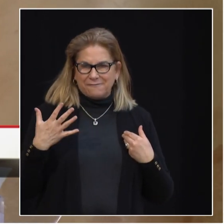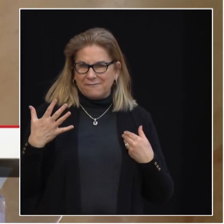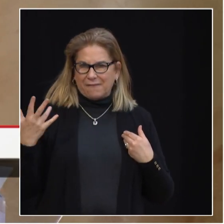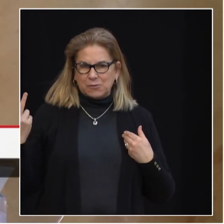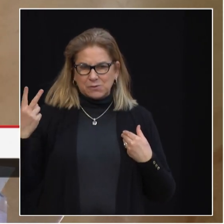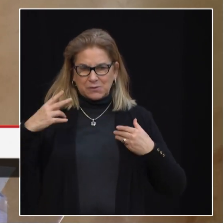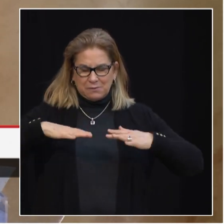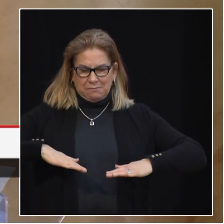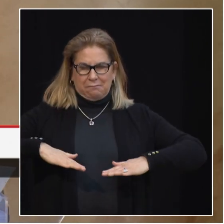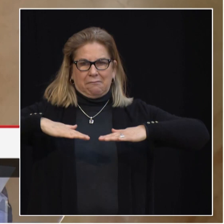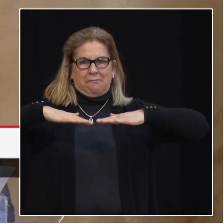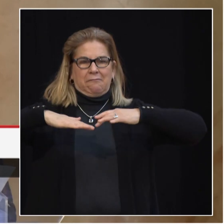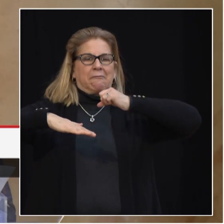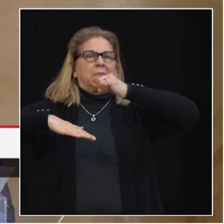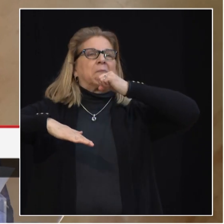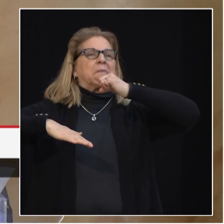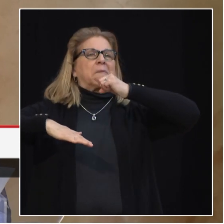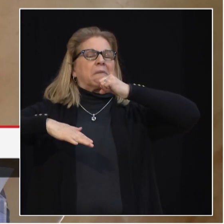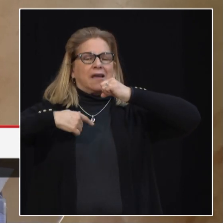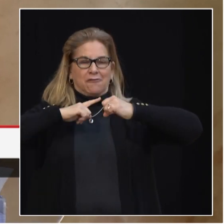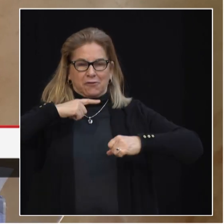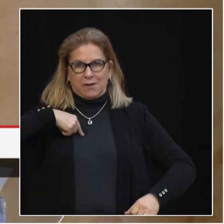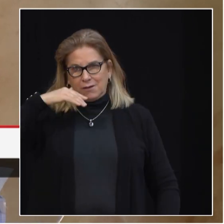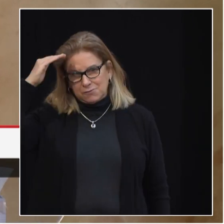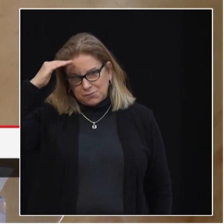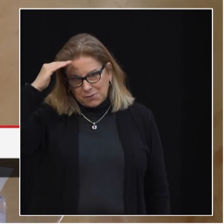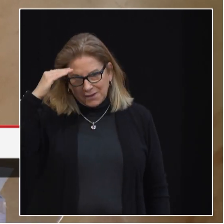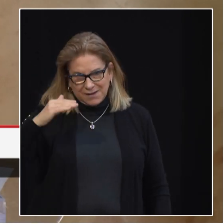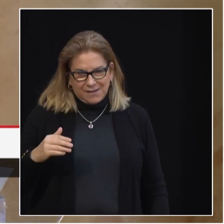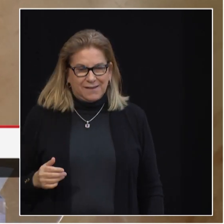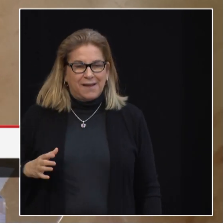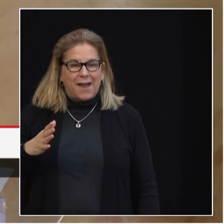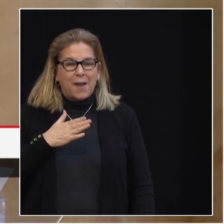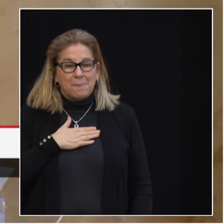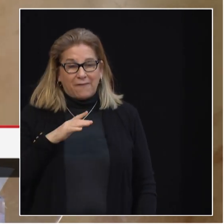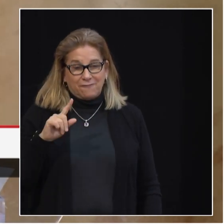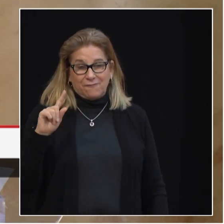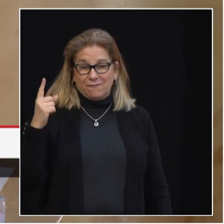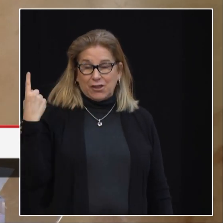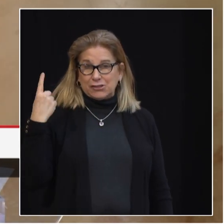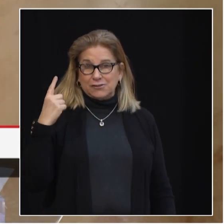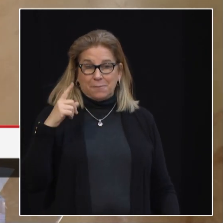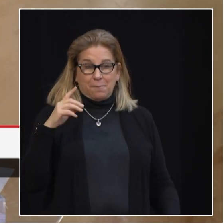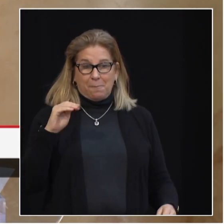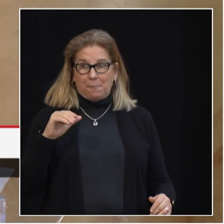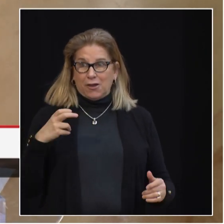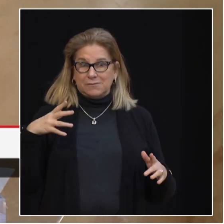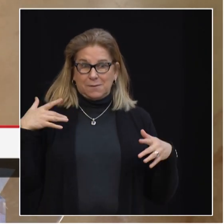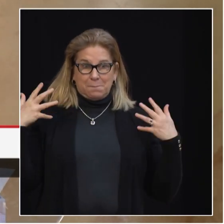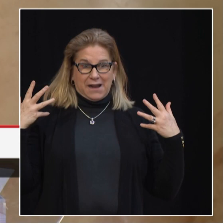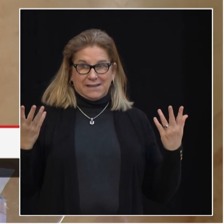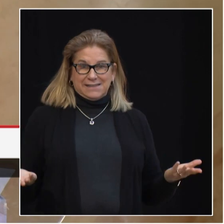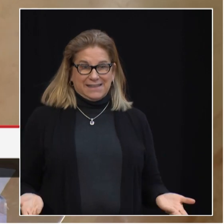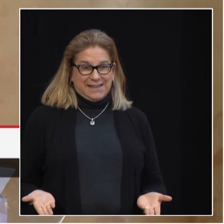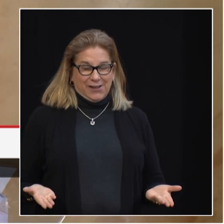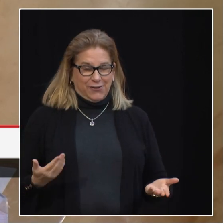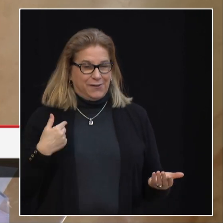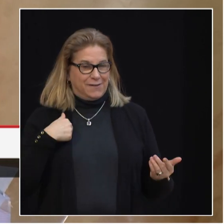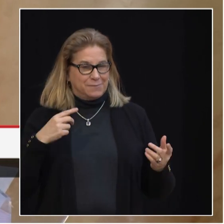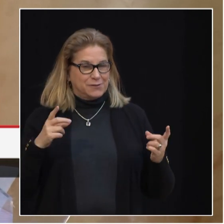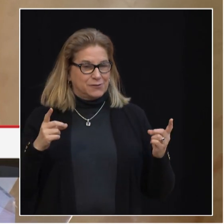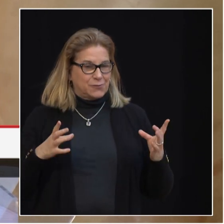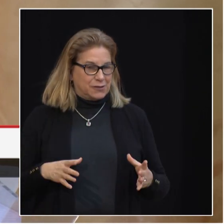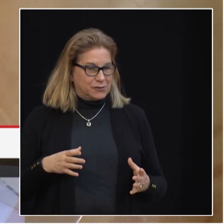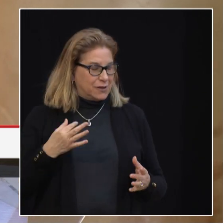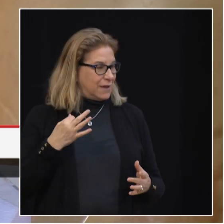So this is my first March Madness event as acting director of DHCD. Before I get into the details,